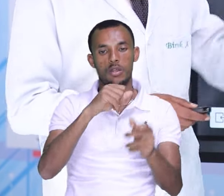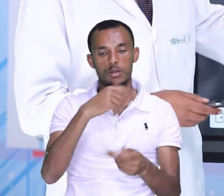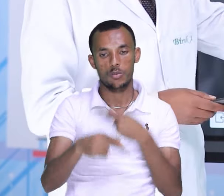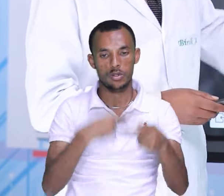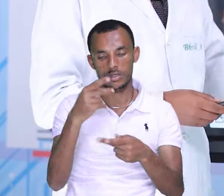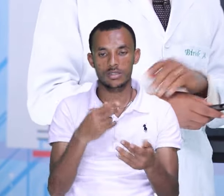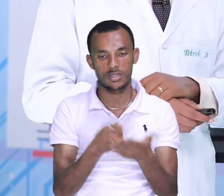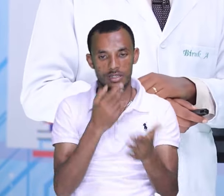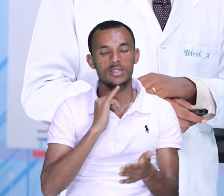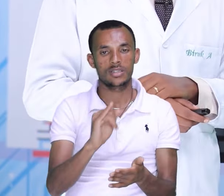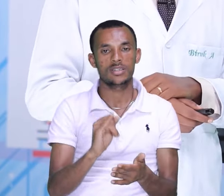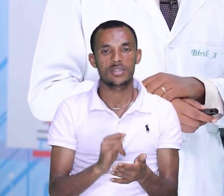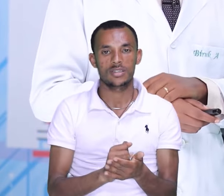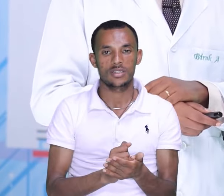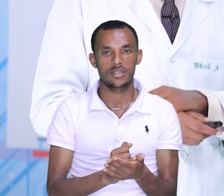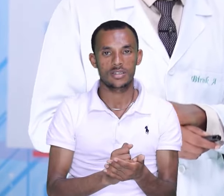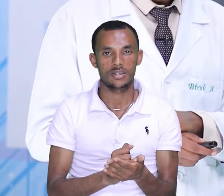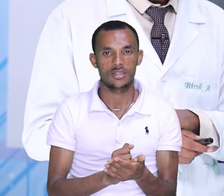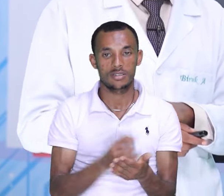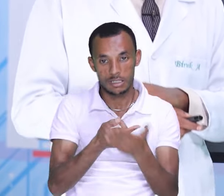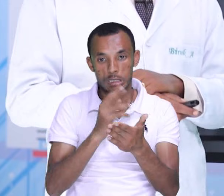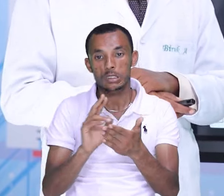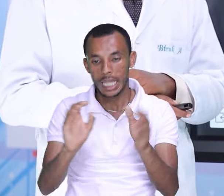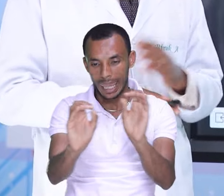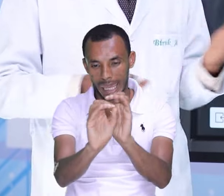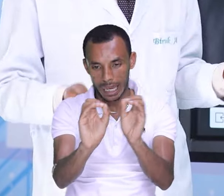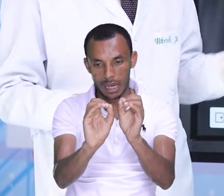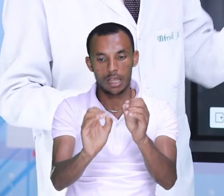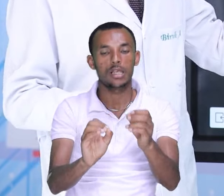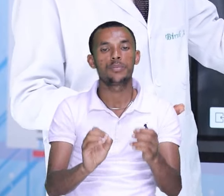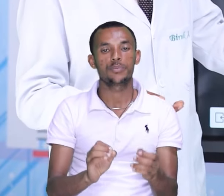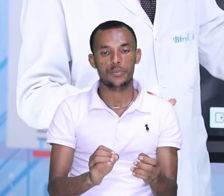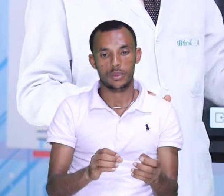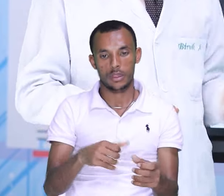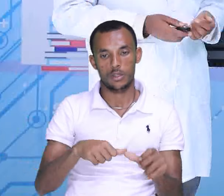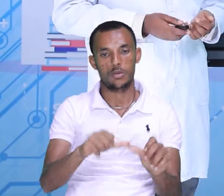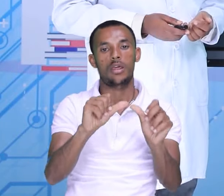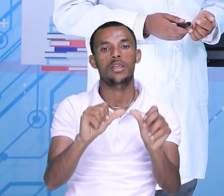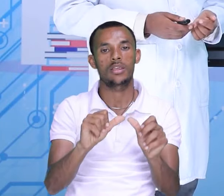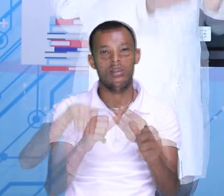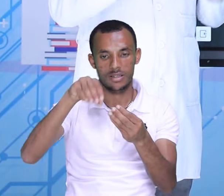Nice. This is a non-spontaneous process because continuously uses